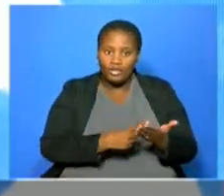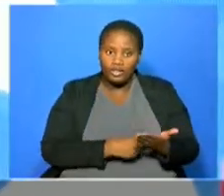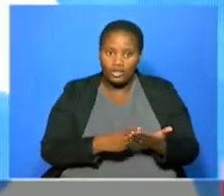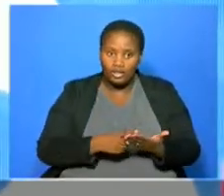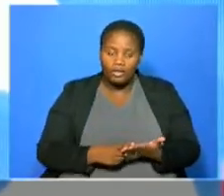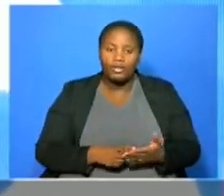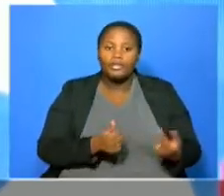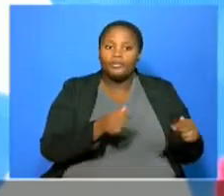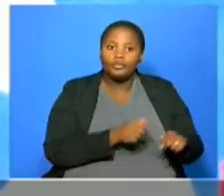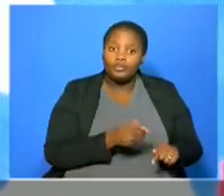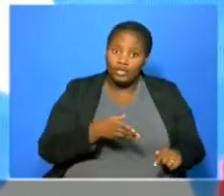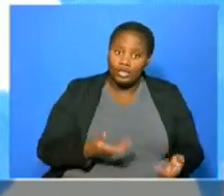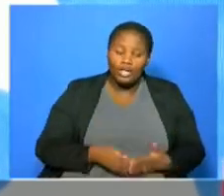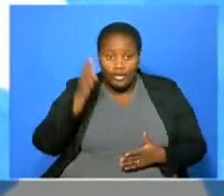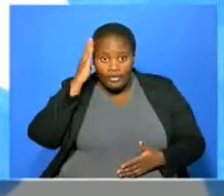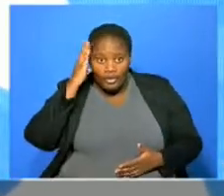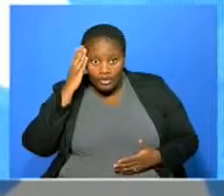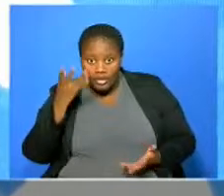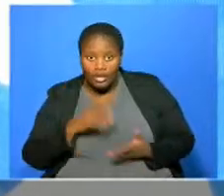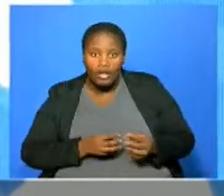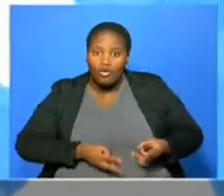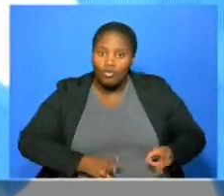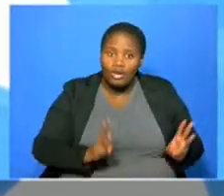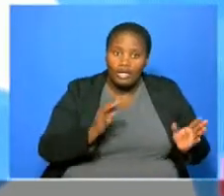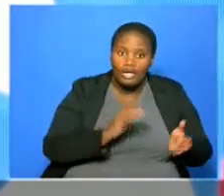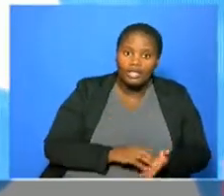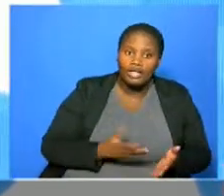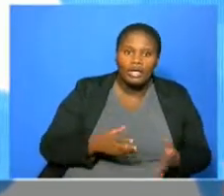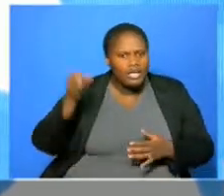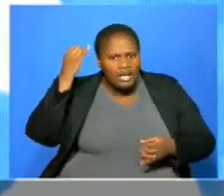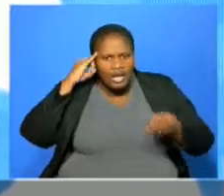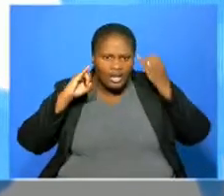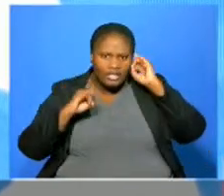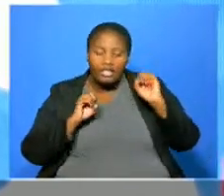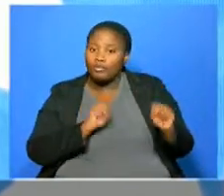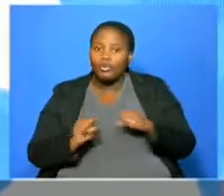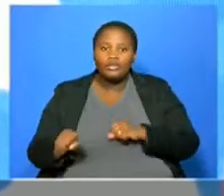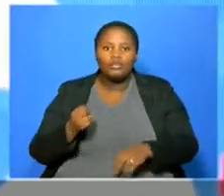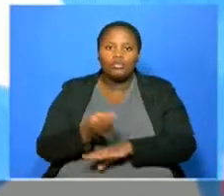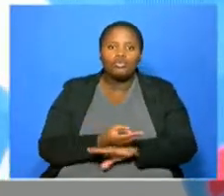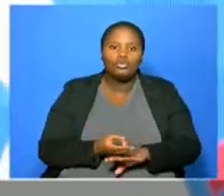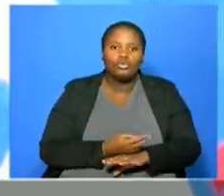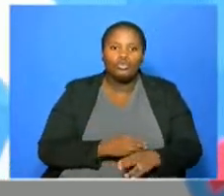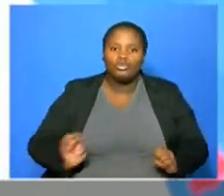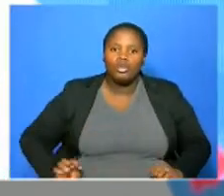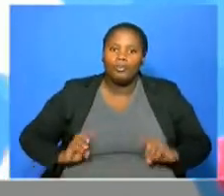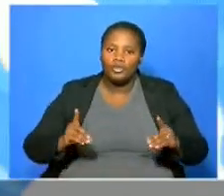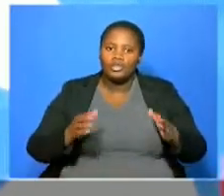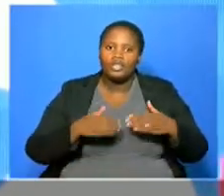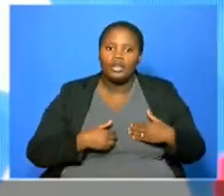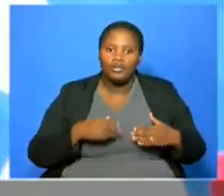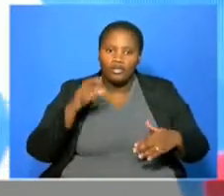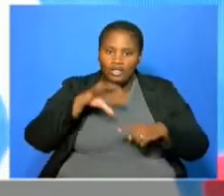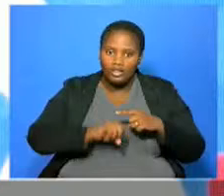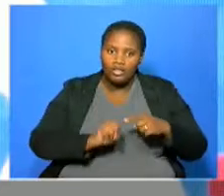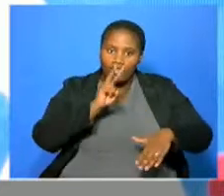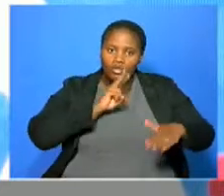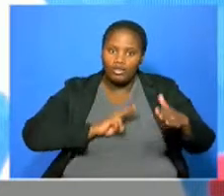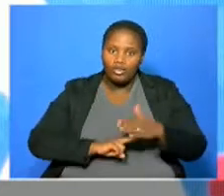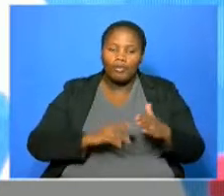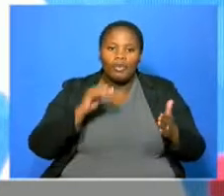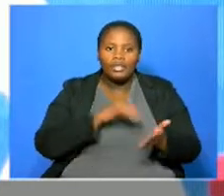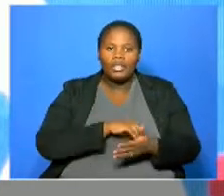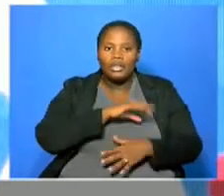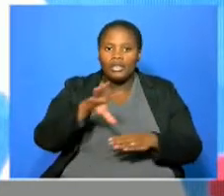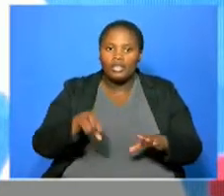Envoys are deliberating on the ways and means of utilizing global engagement to achieve our strategic goals, including